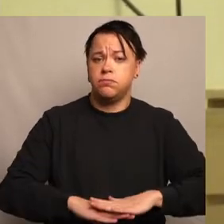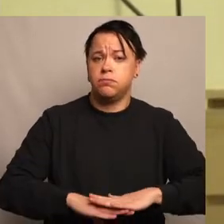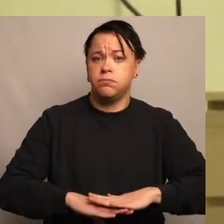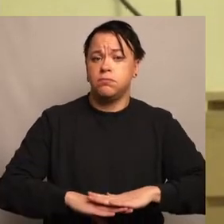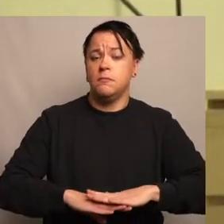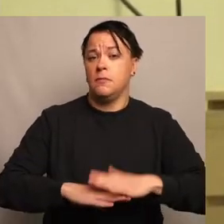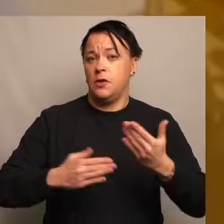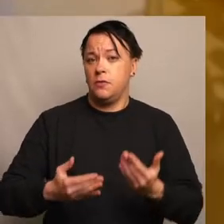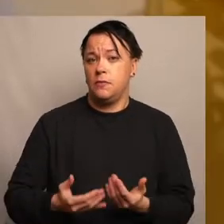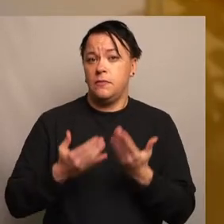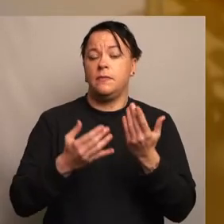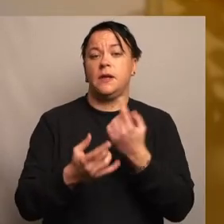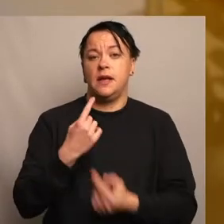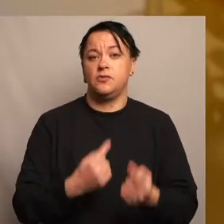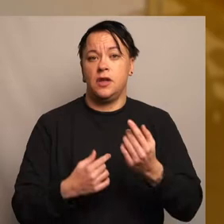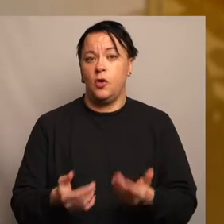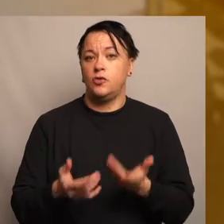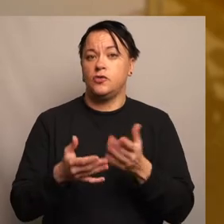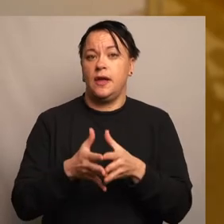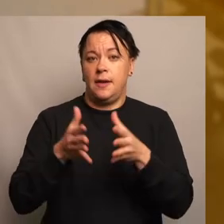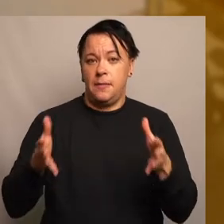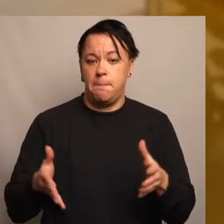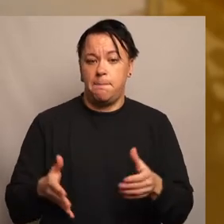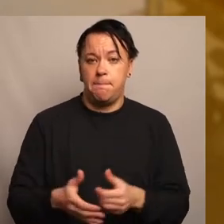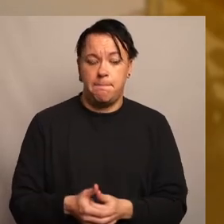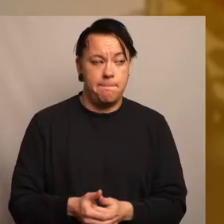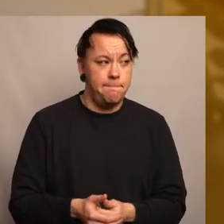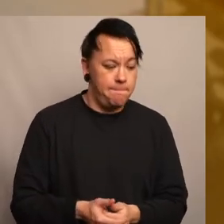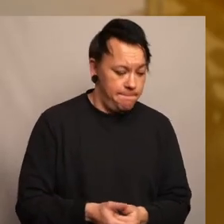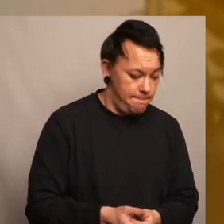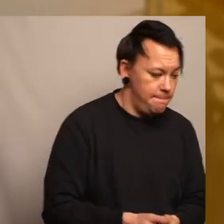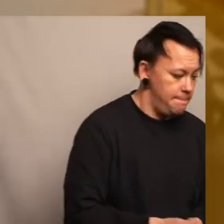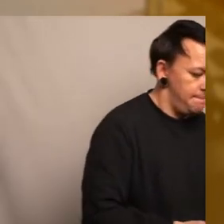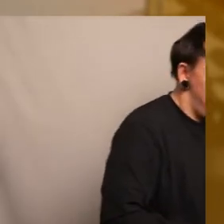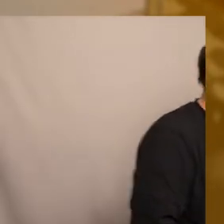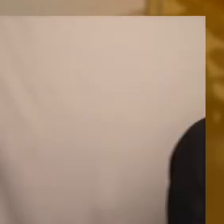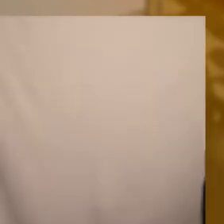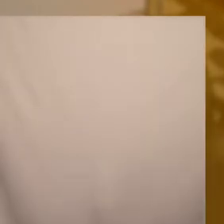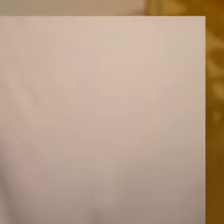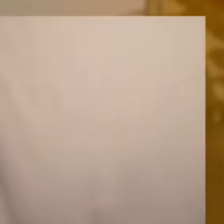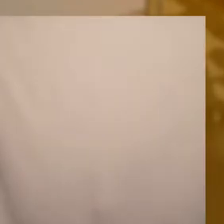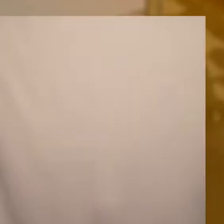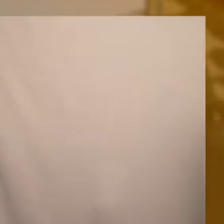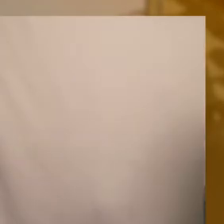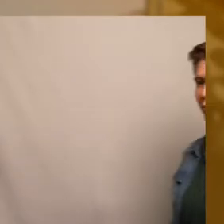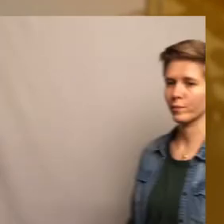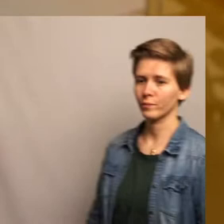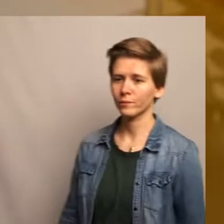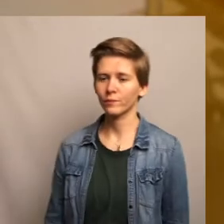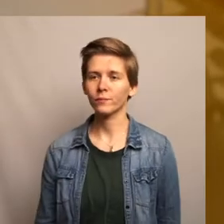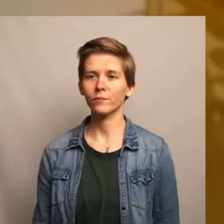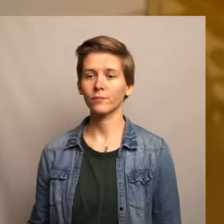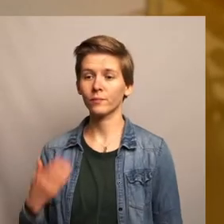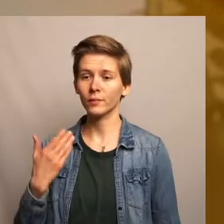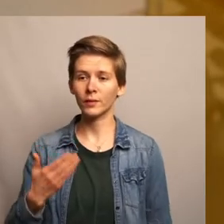I was thinking, like, thank you, Abdullahi, for the comment. It came to my mind that it's also